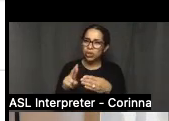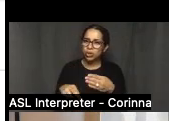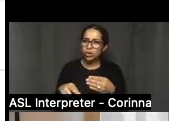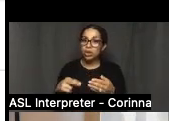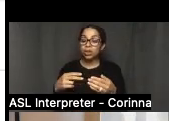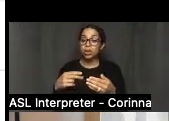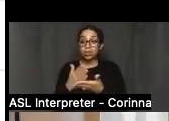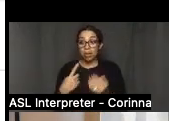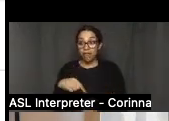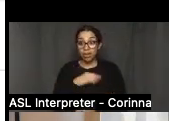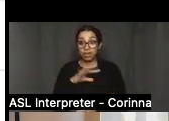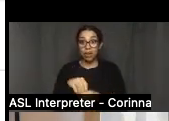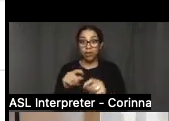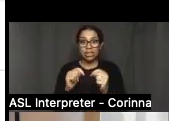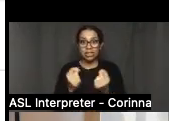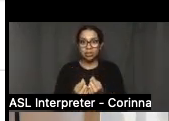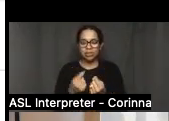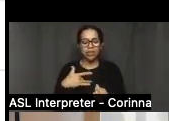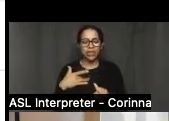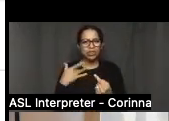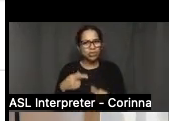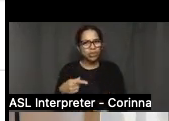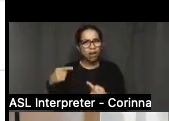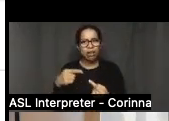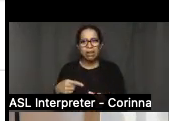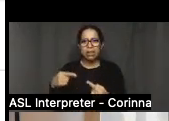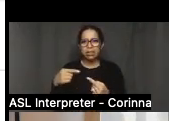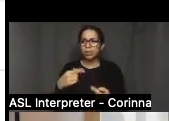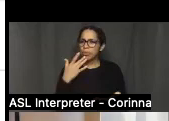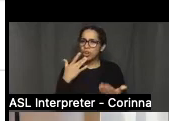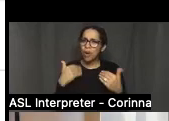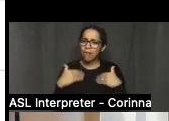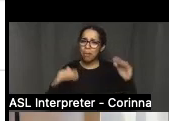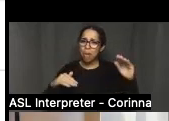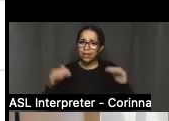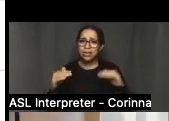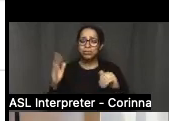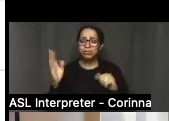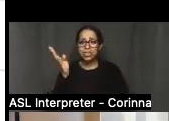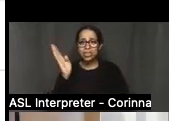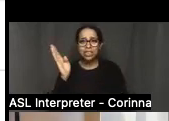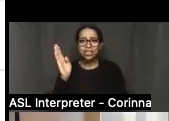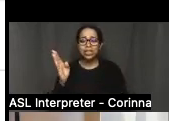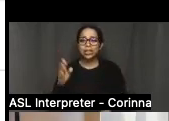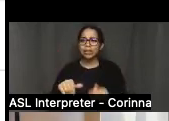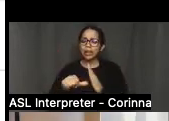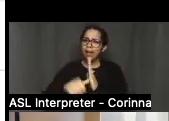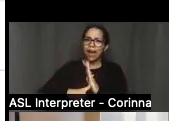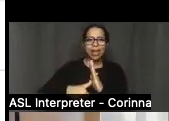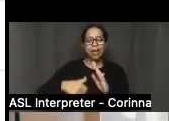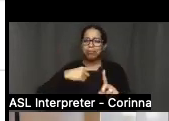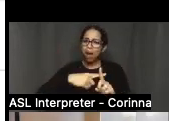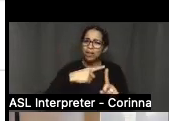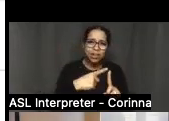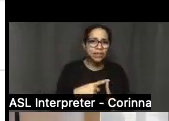on the team as we're pulling this together, because we really like to have a balanced presentation and really highlight the positives that we are